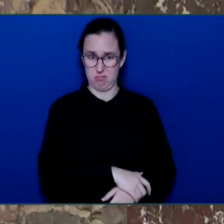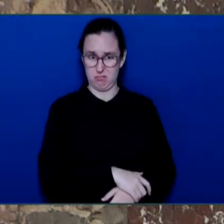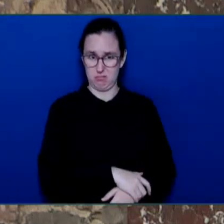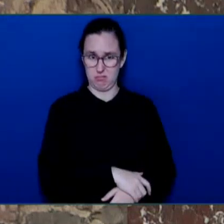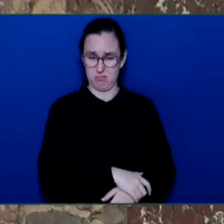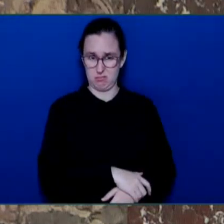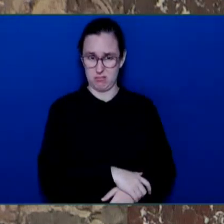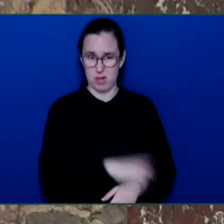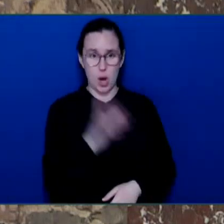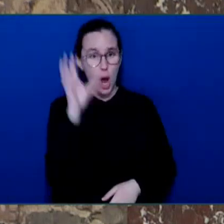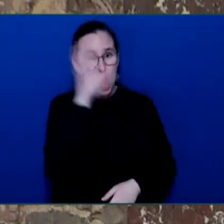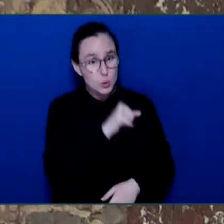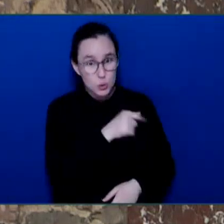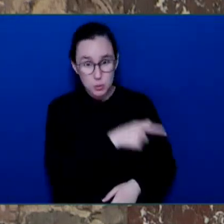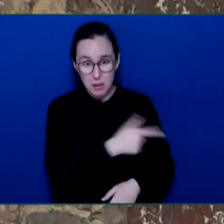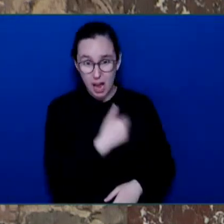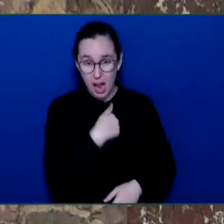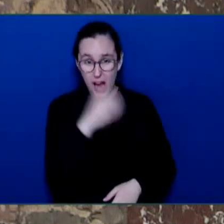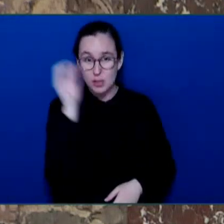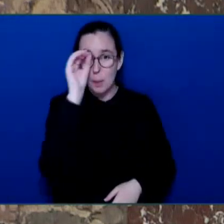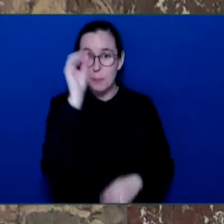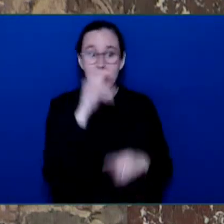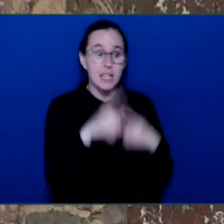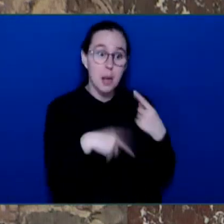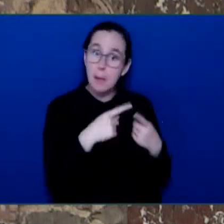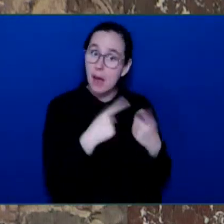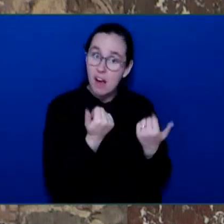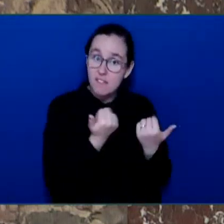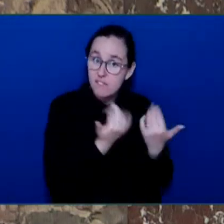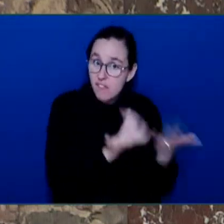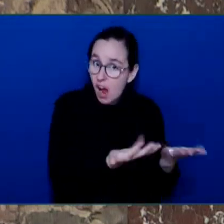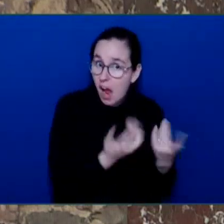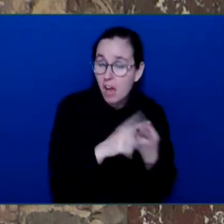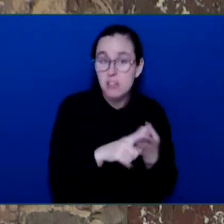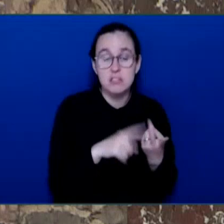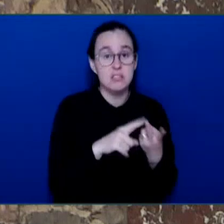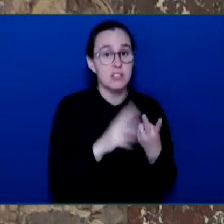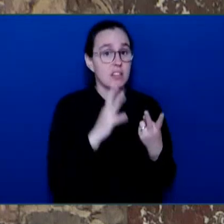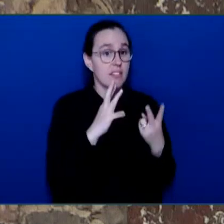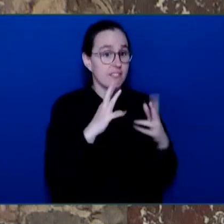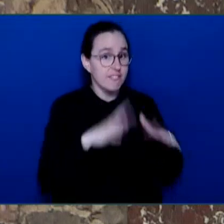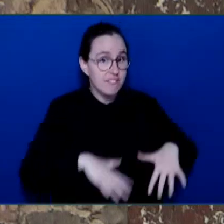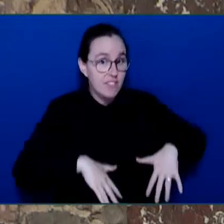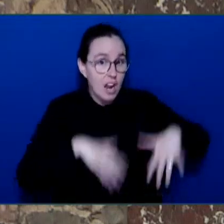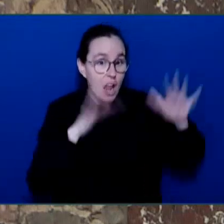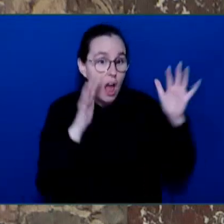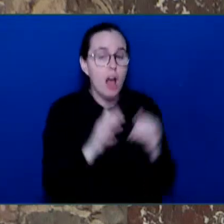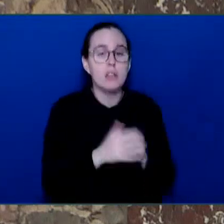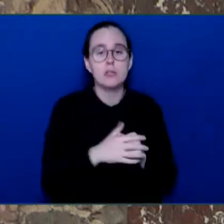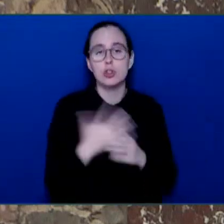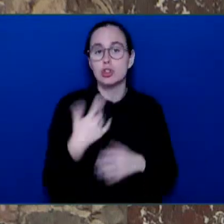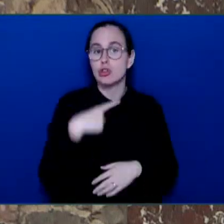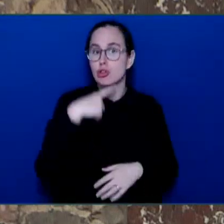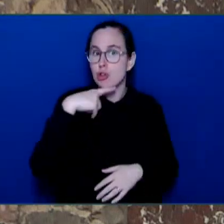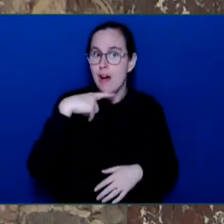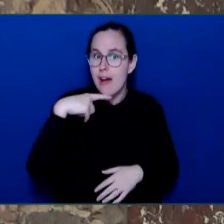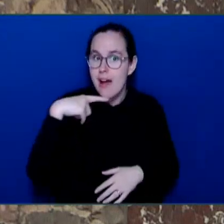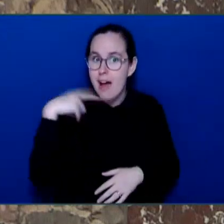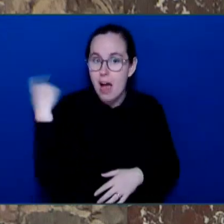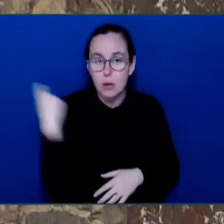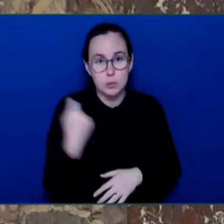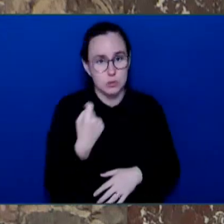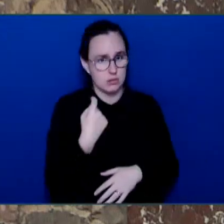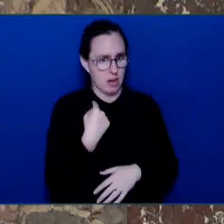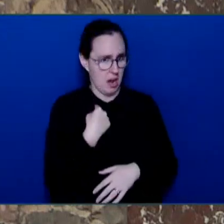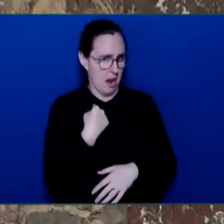British Columbia and around the world as we set record high temperatures, about what British Columbia should do about that, or how we embrace opportunities like